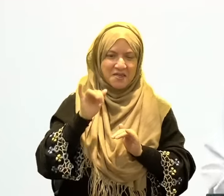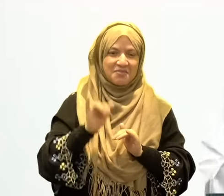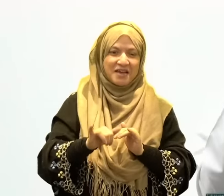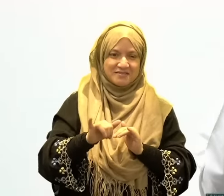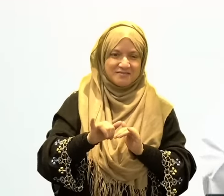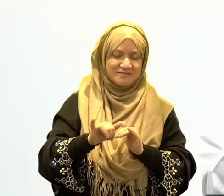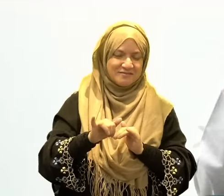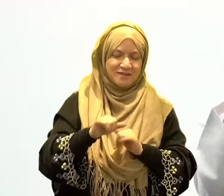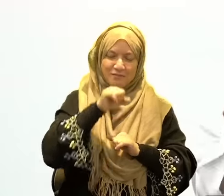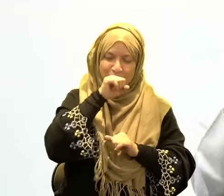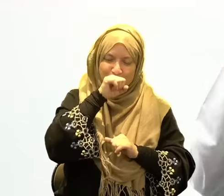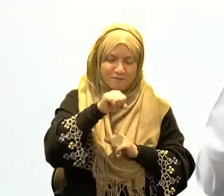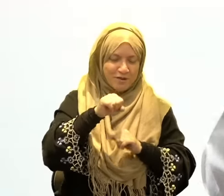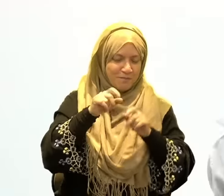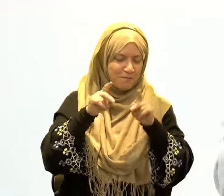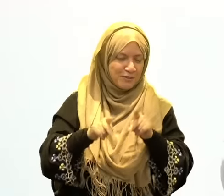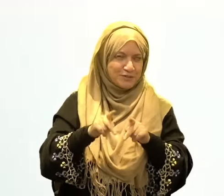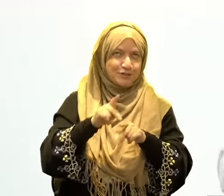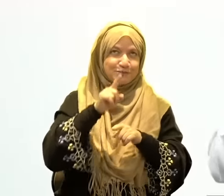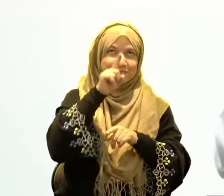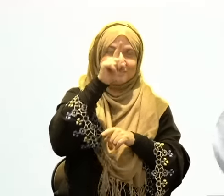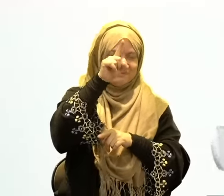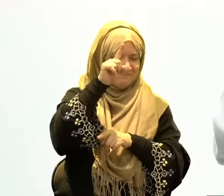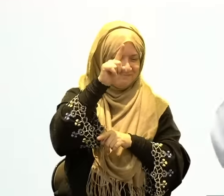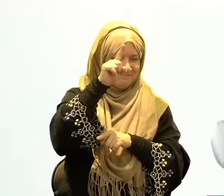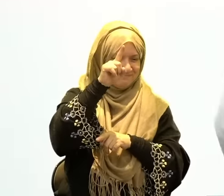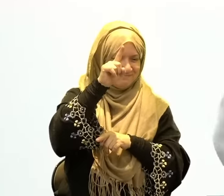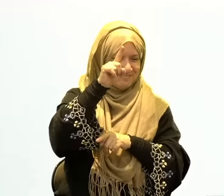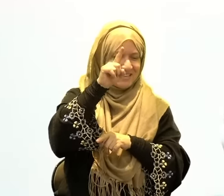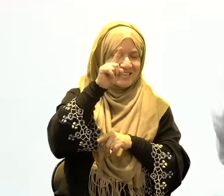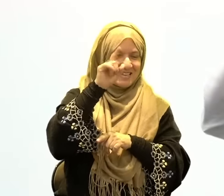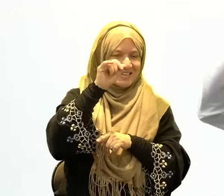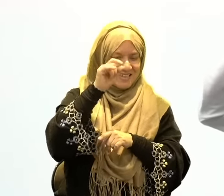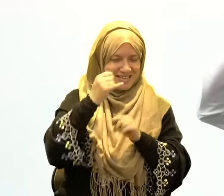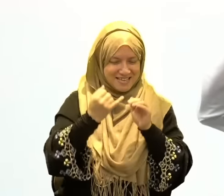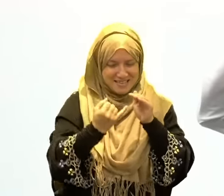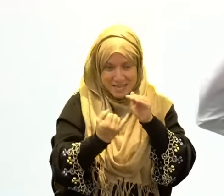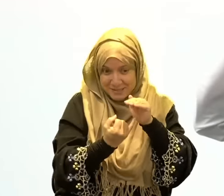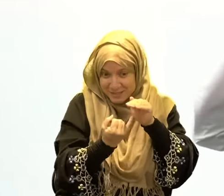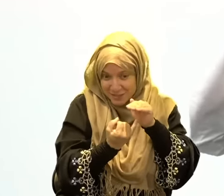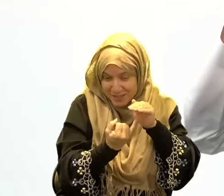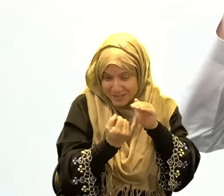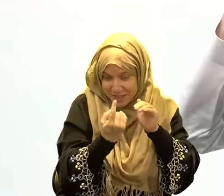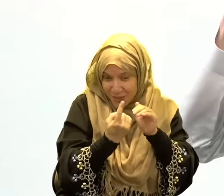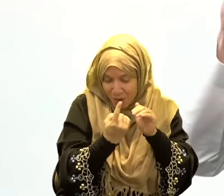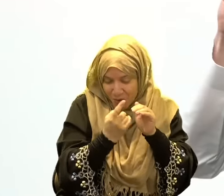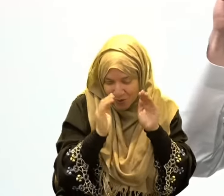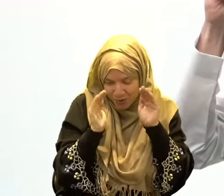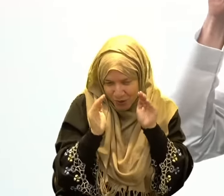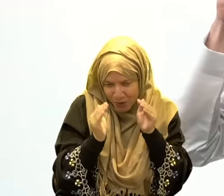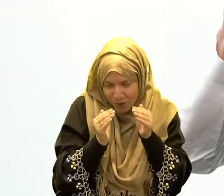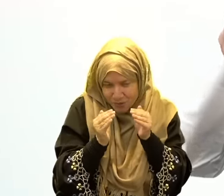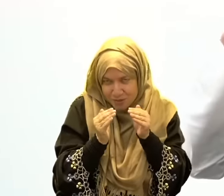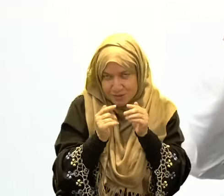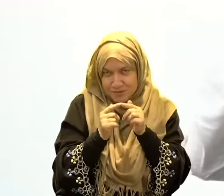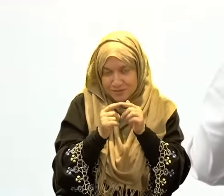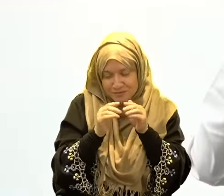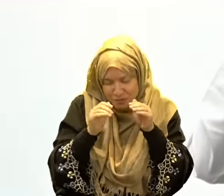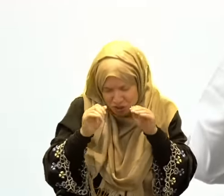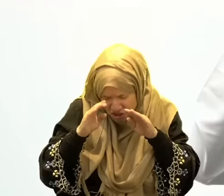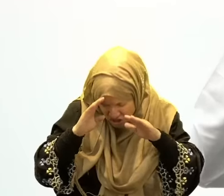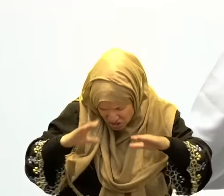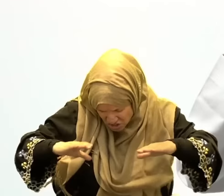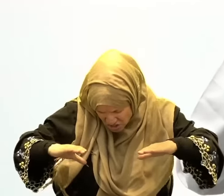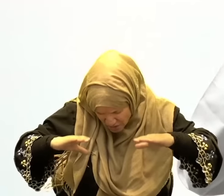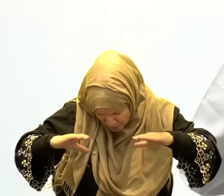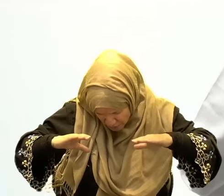you're actually sitting with yourself, where you're taking a walk, and you're speaking to yourself, and you are actively aware that Allah is listening